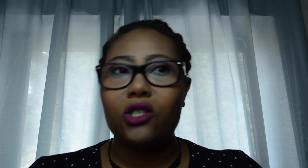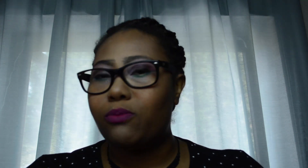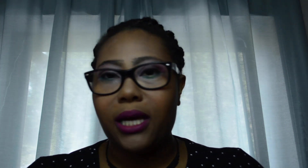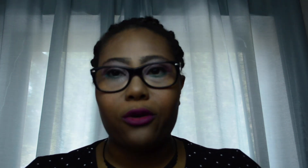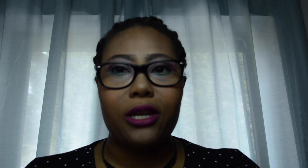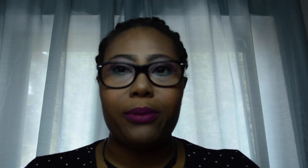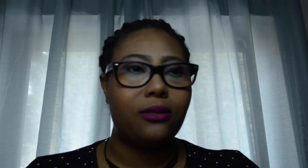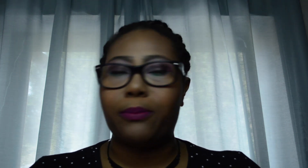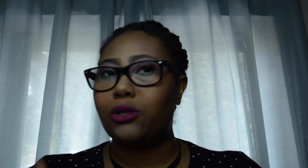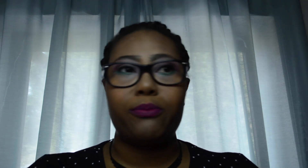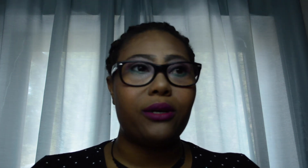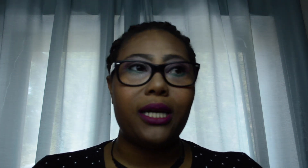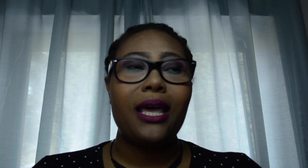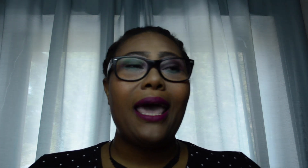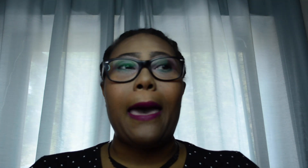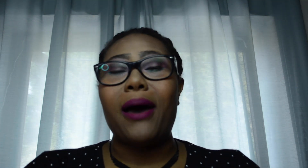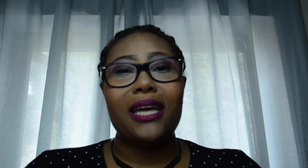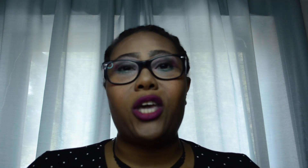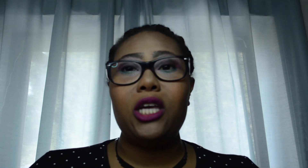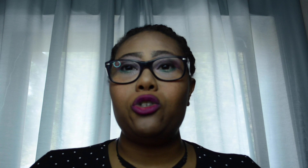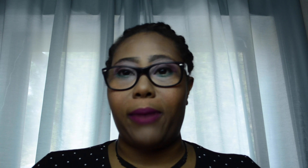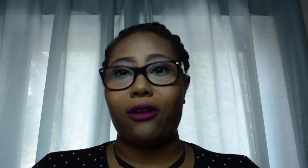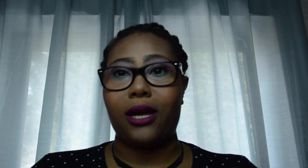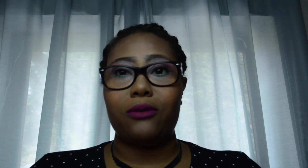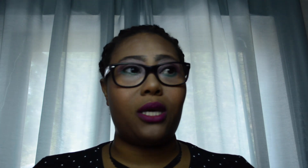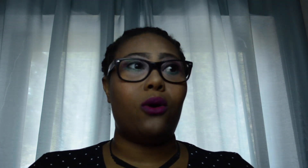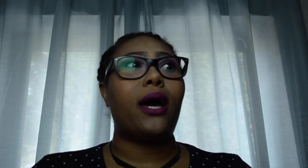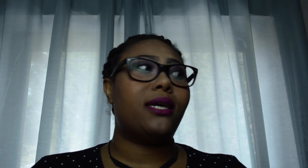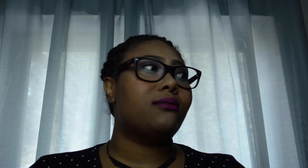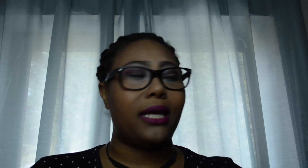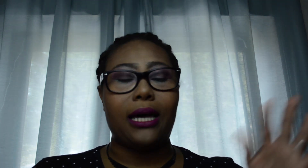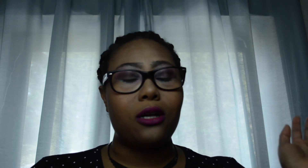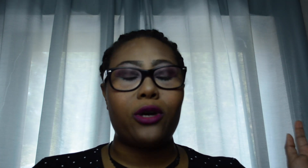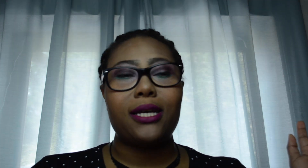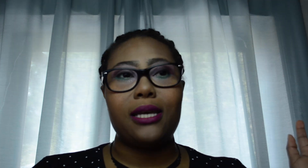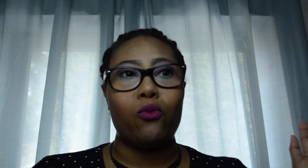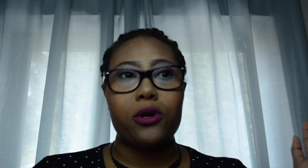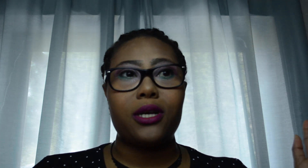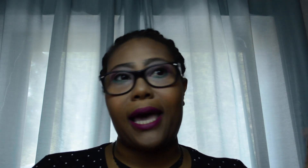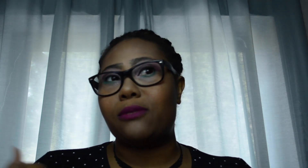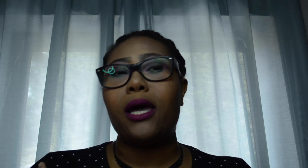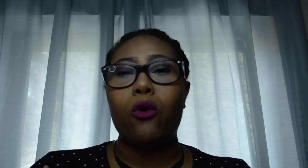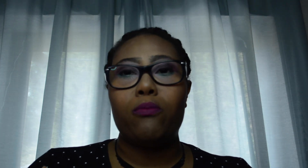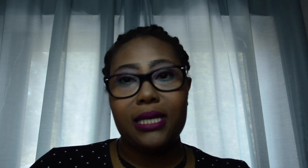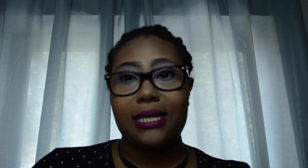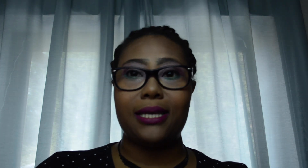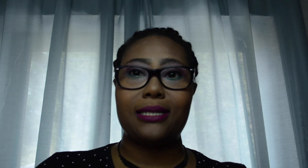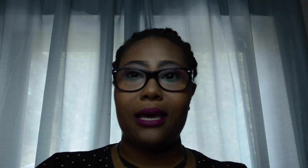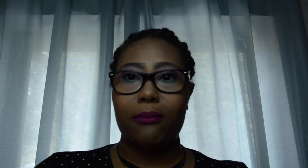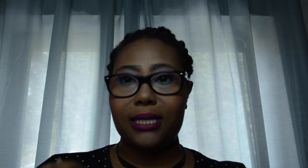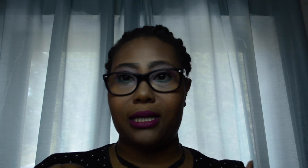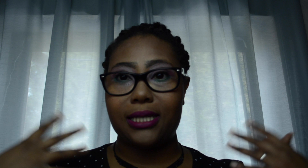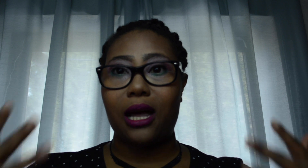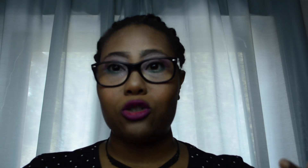creativity, just being a creative person, period, and my educational background, it was like, whoa, I can take contracts and work as my own